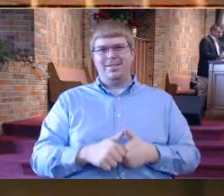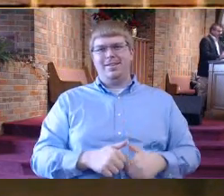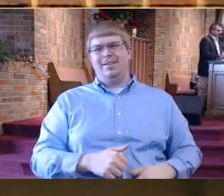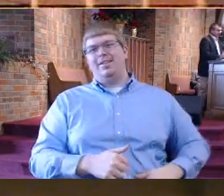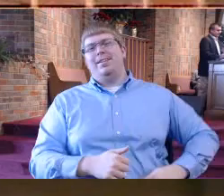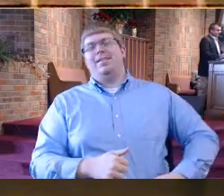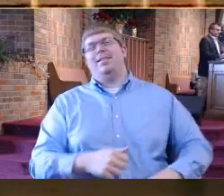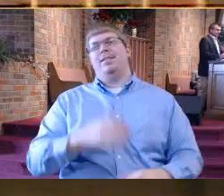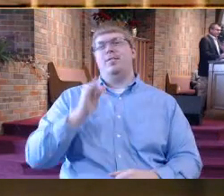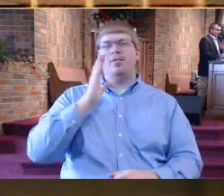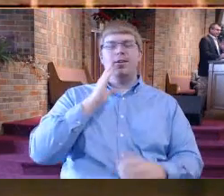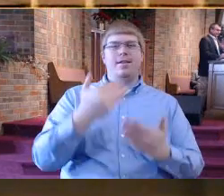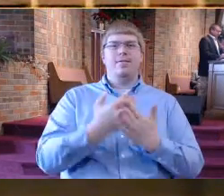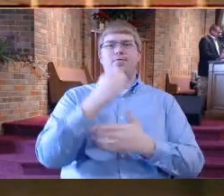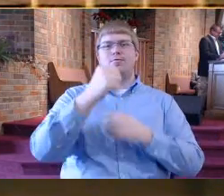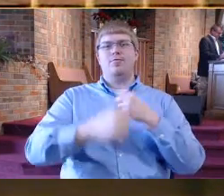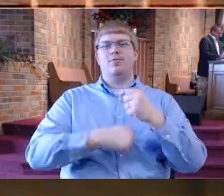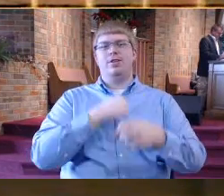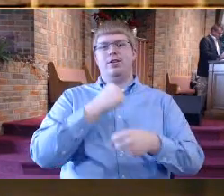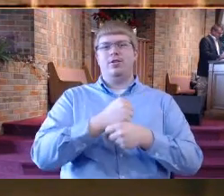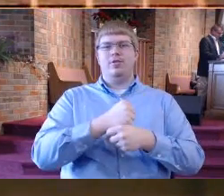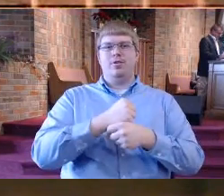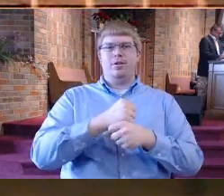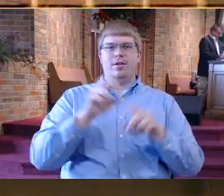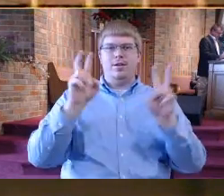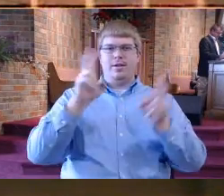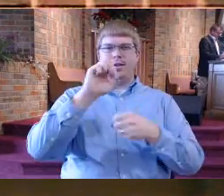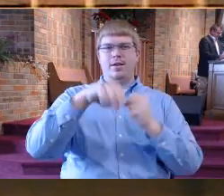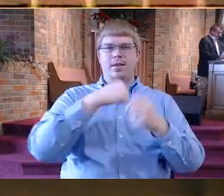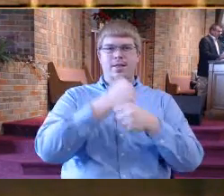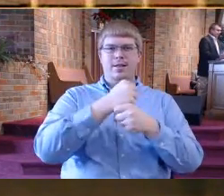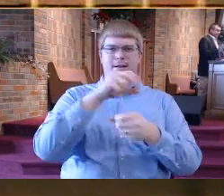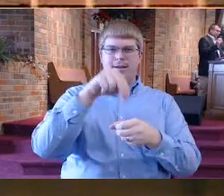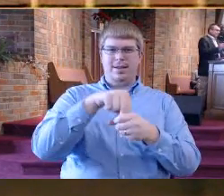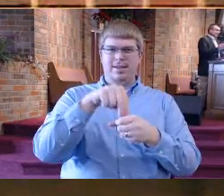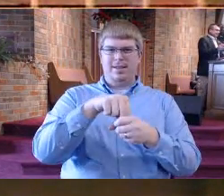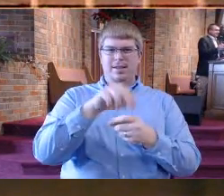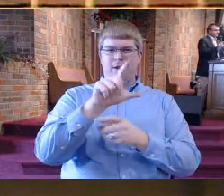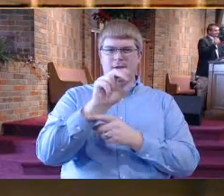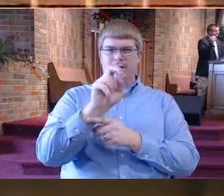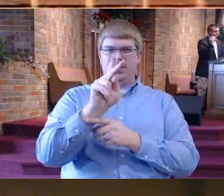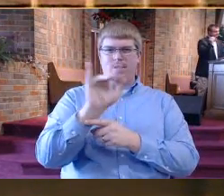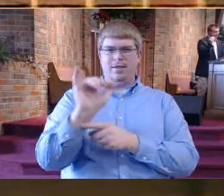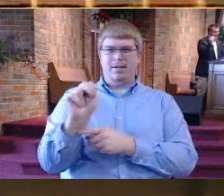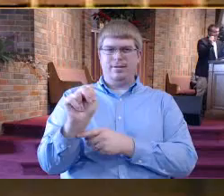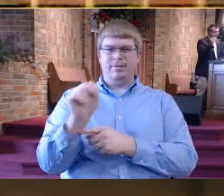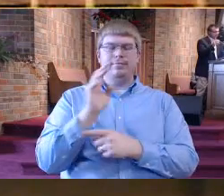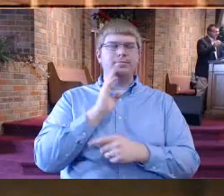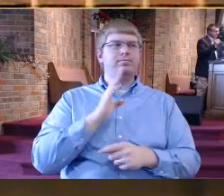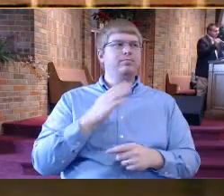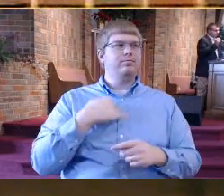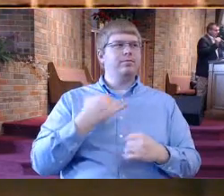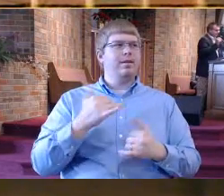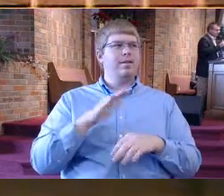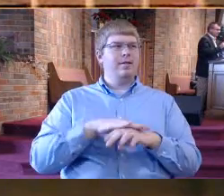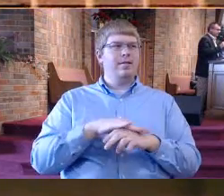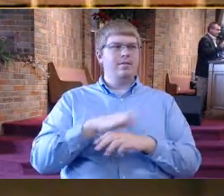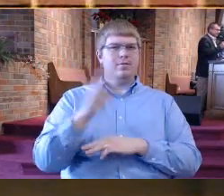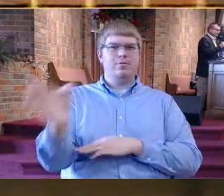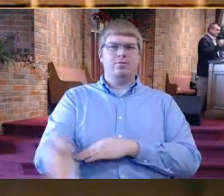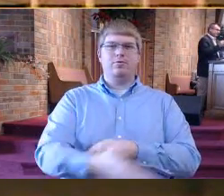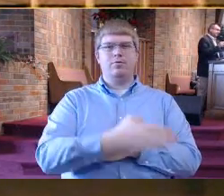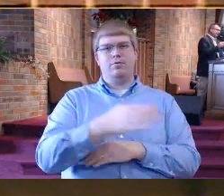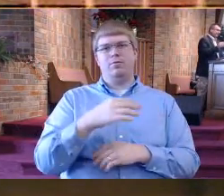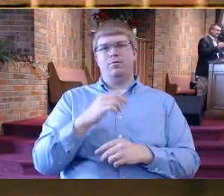up. See the sign-up sheet if you're interested in that. The fruit baskets. The fruit baskets will be assembled